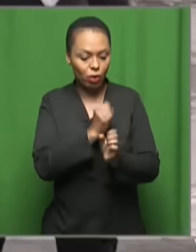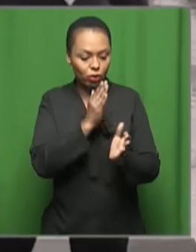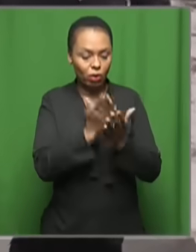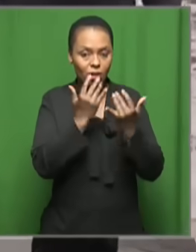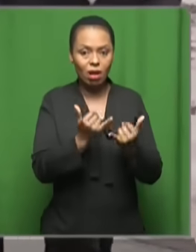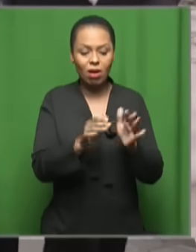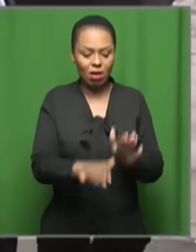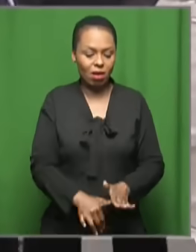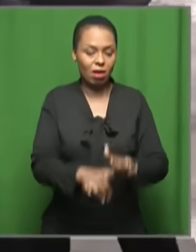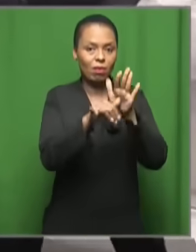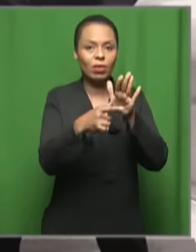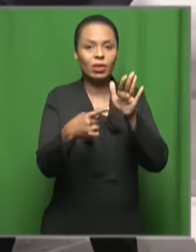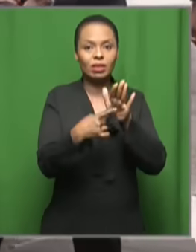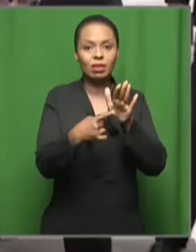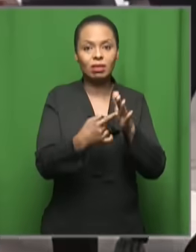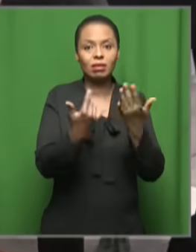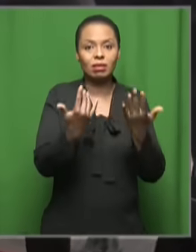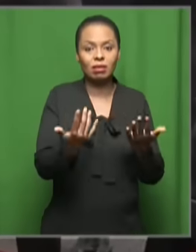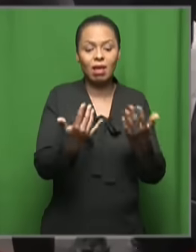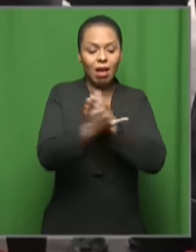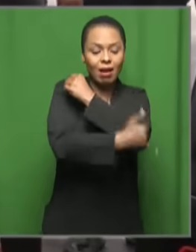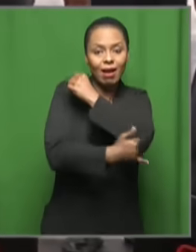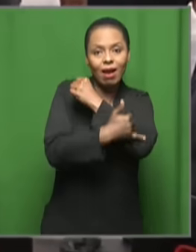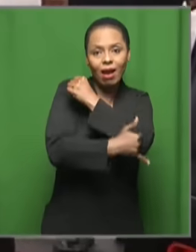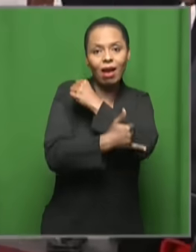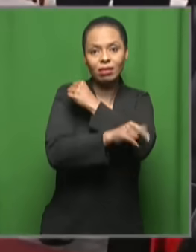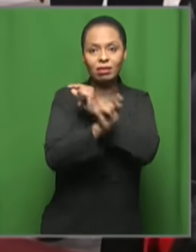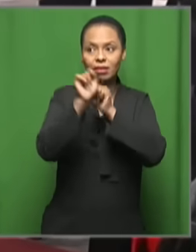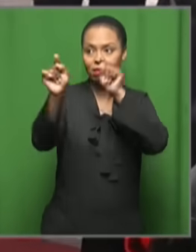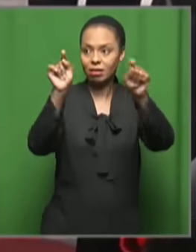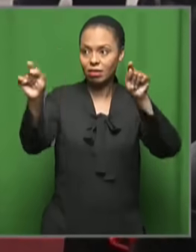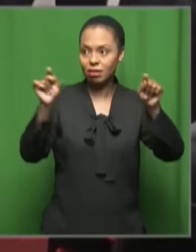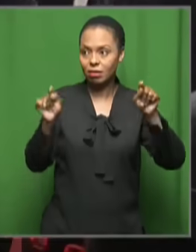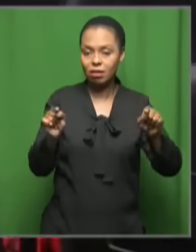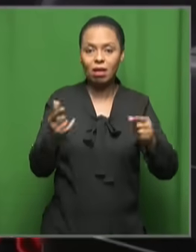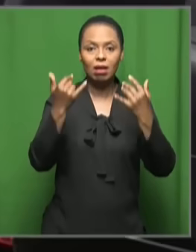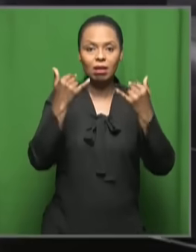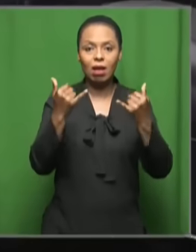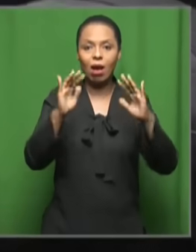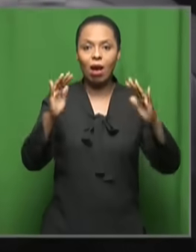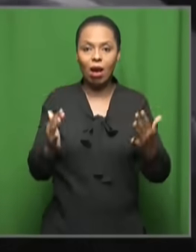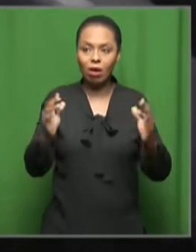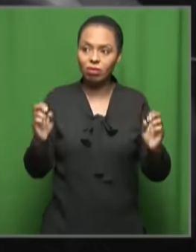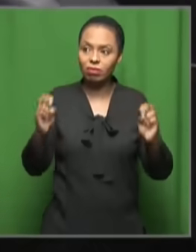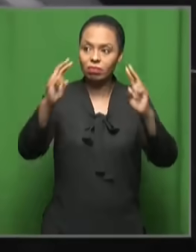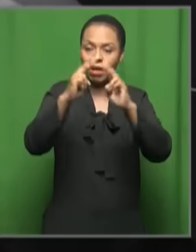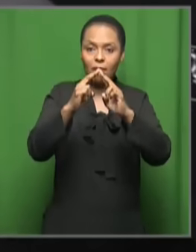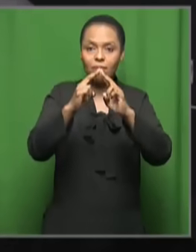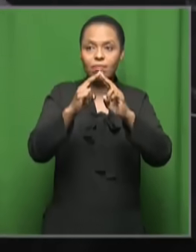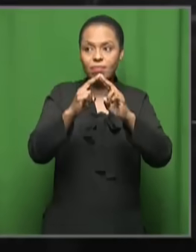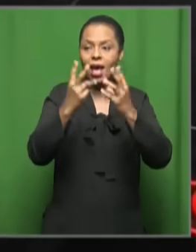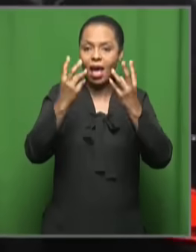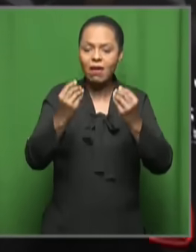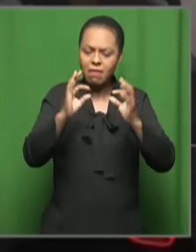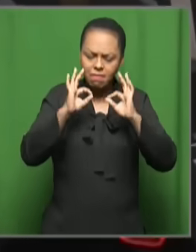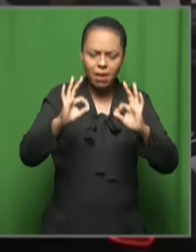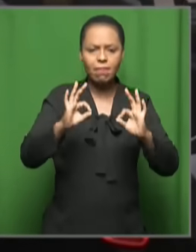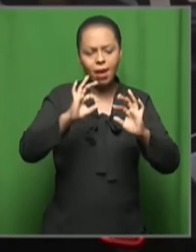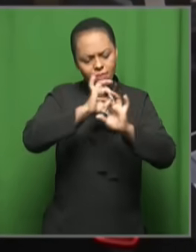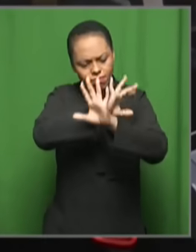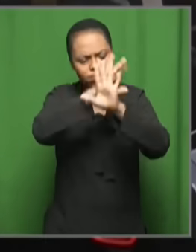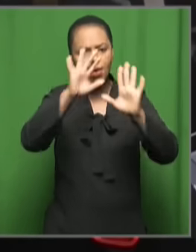how important is it that these countries, particularly going into the Leaders Summit, have a concrete declaration